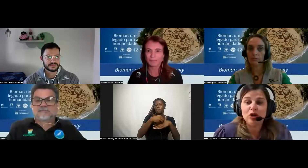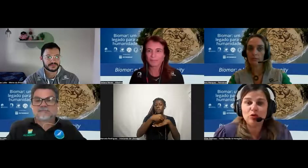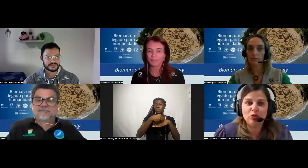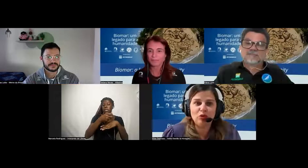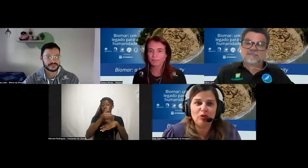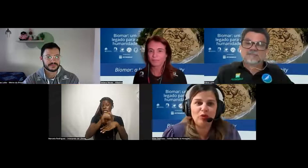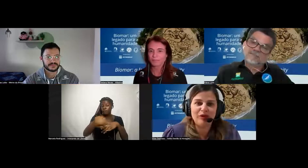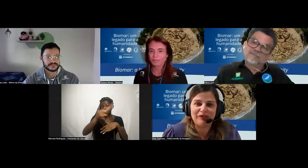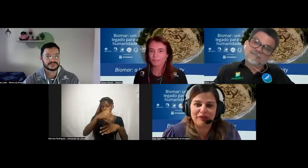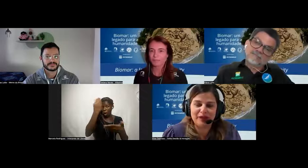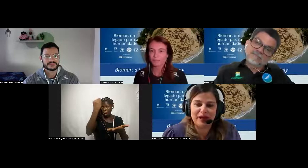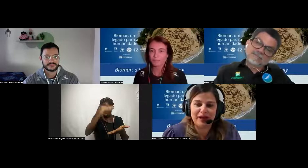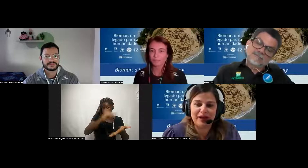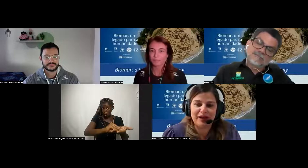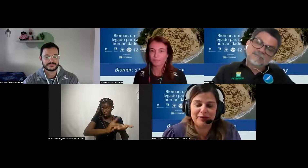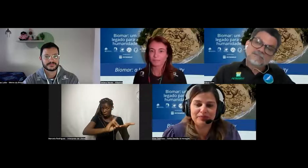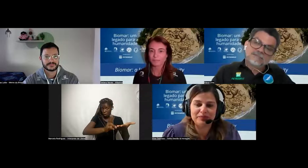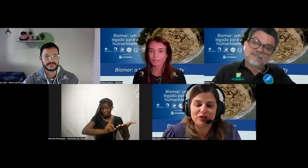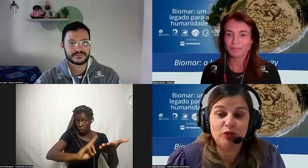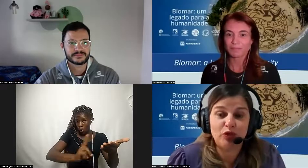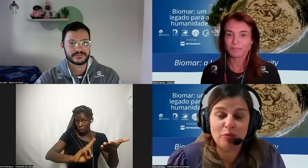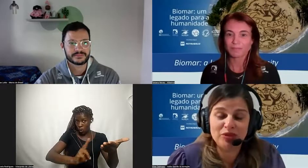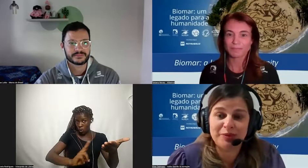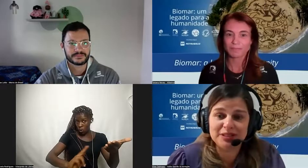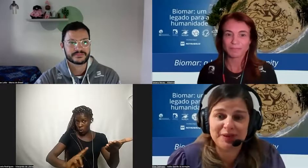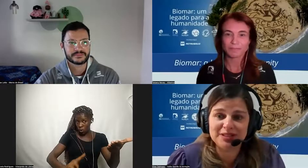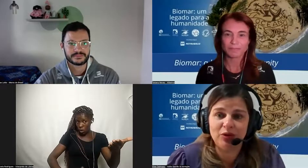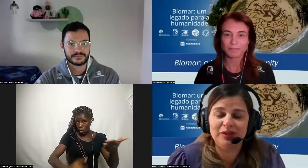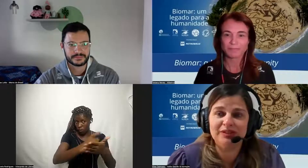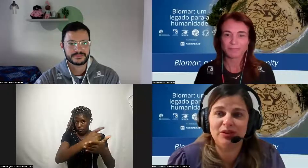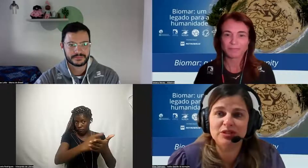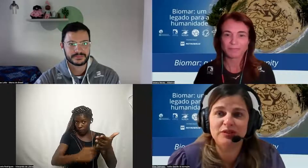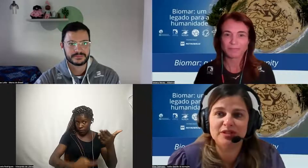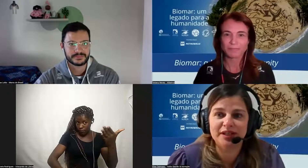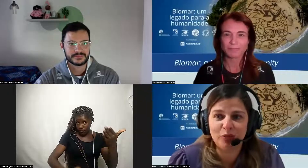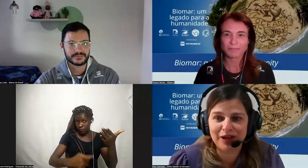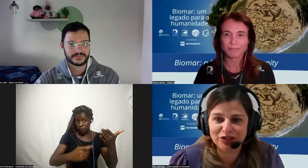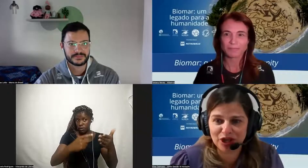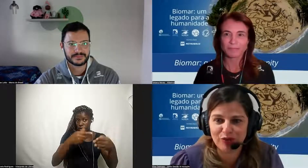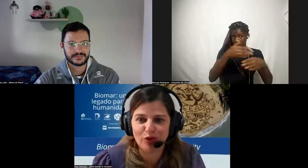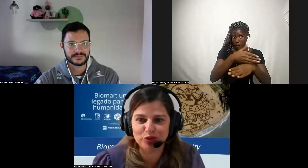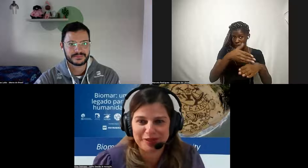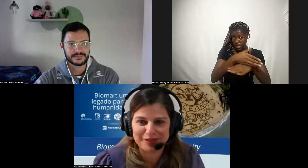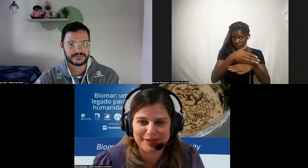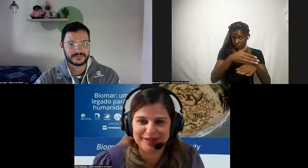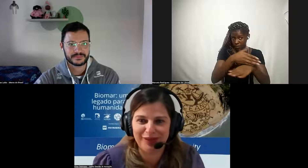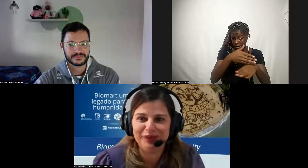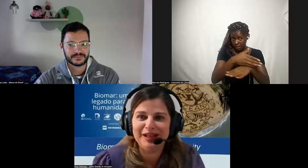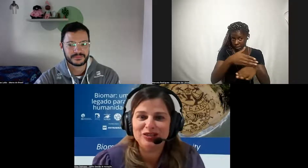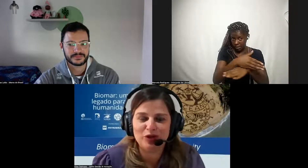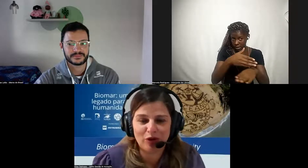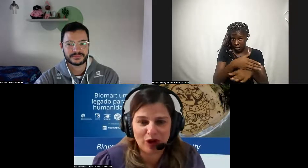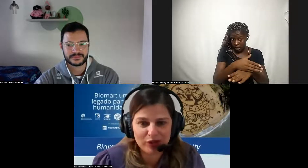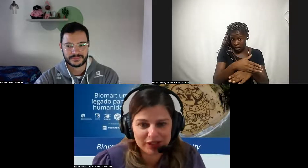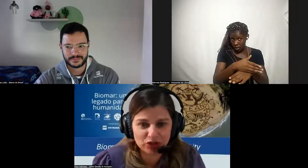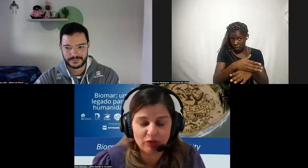We're going to send the answers to whoever completed the participation form. So if